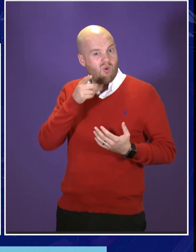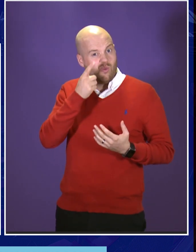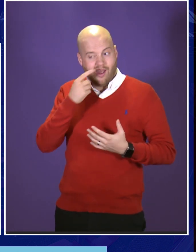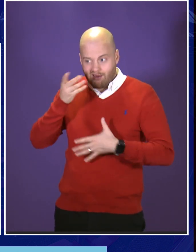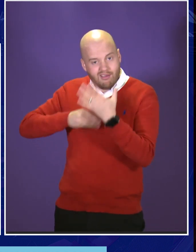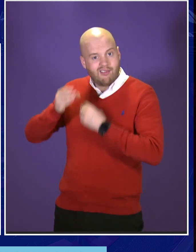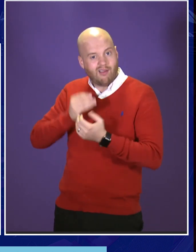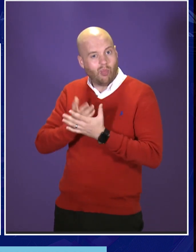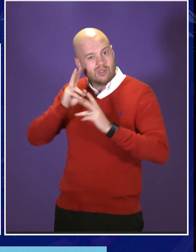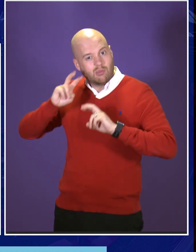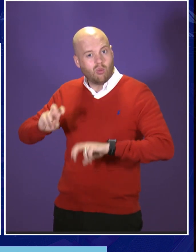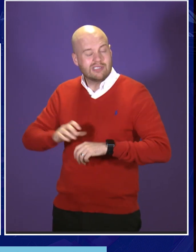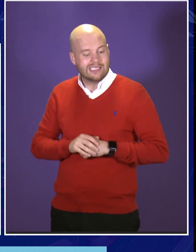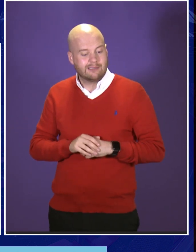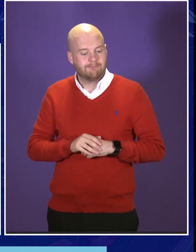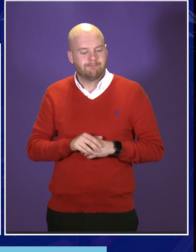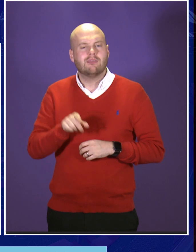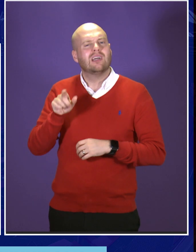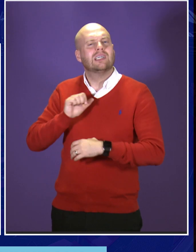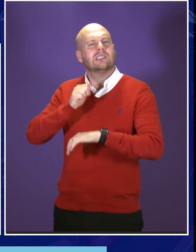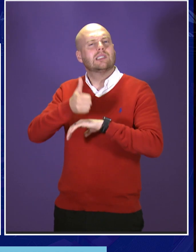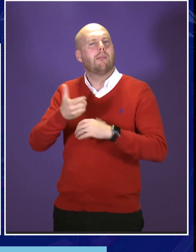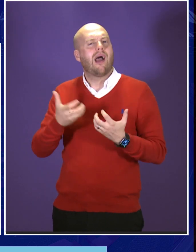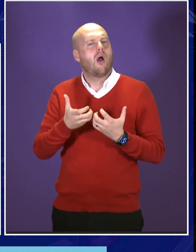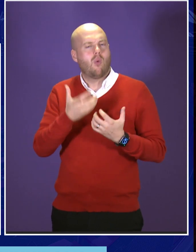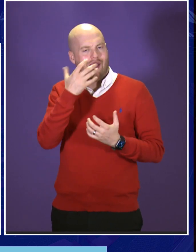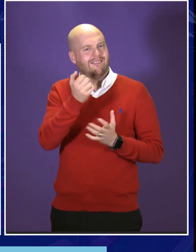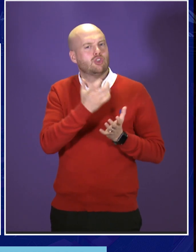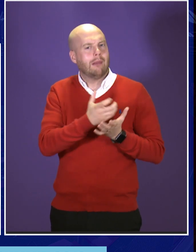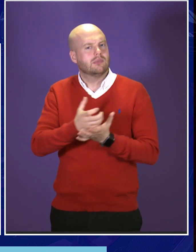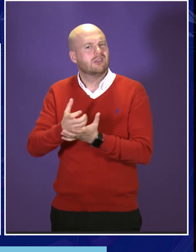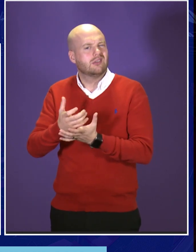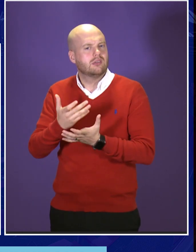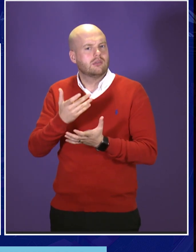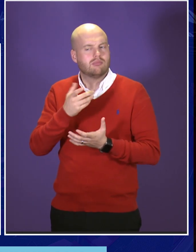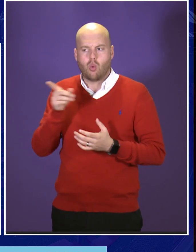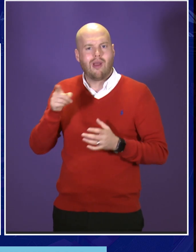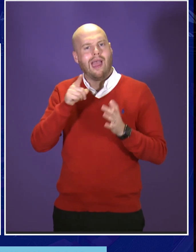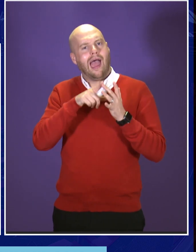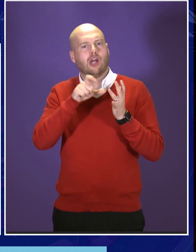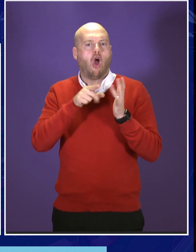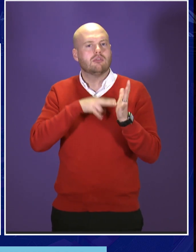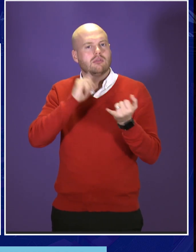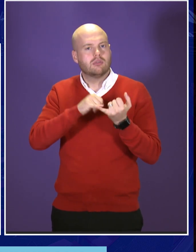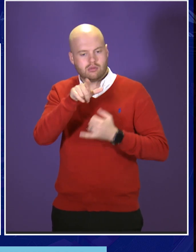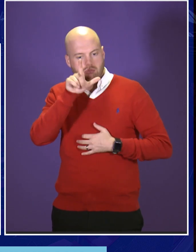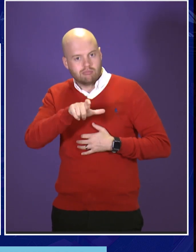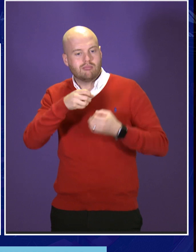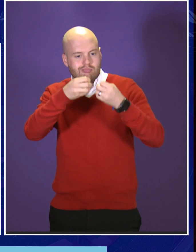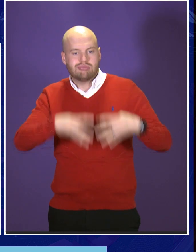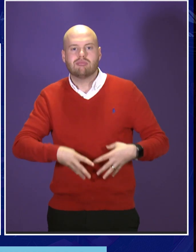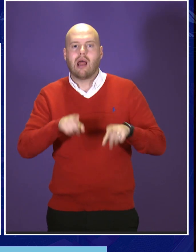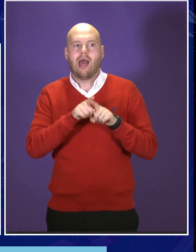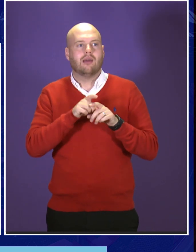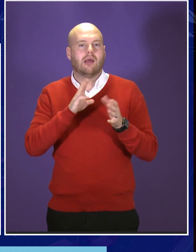exploring. It's set up in chapters, so you can look here. This is the icons, and it's the first time you'll see organizations like the Met